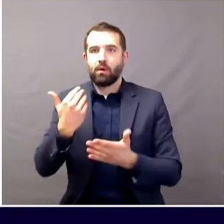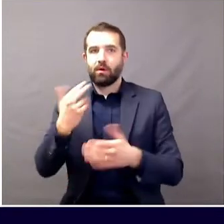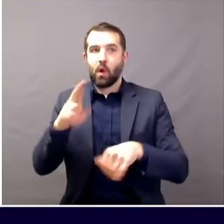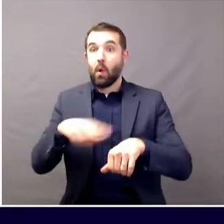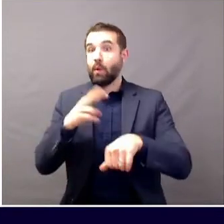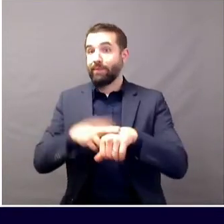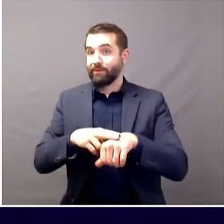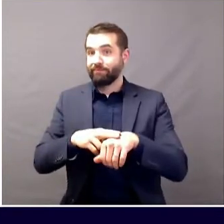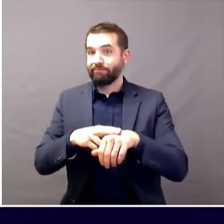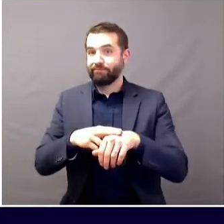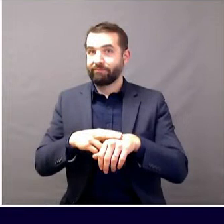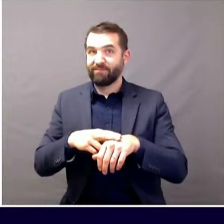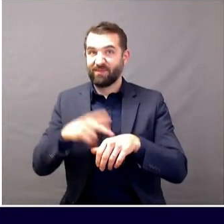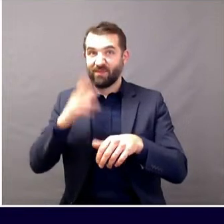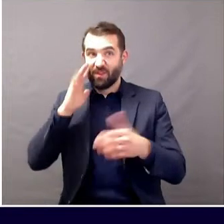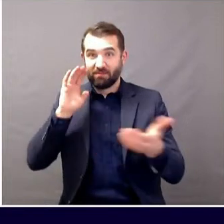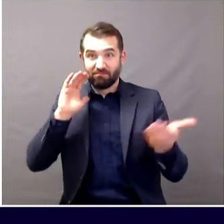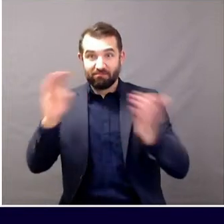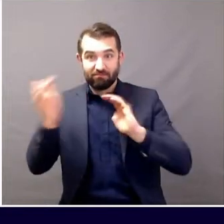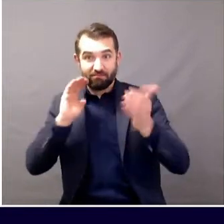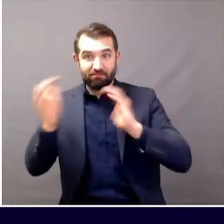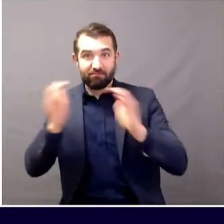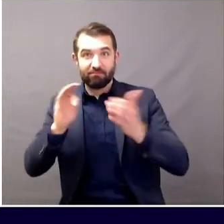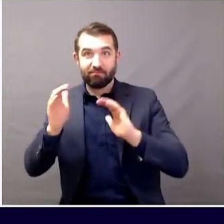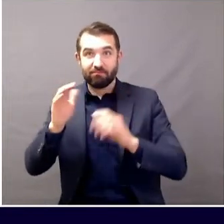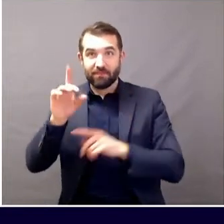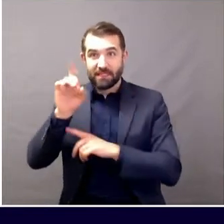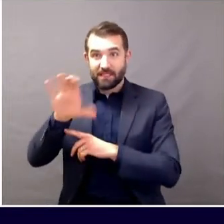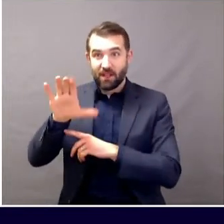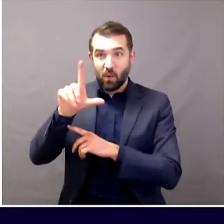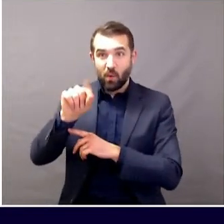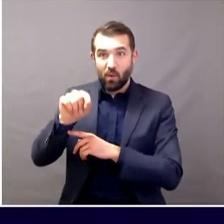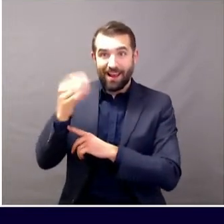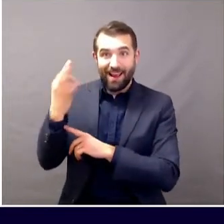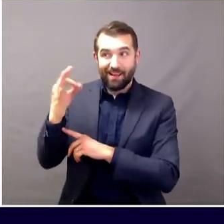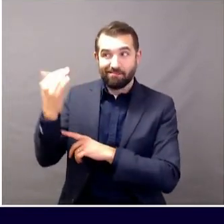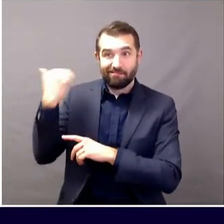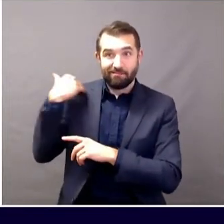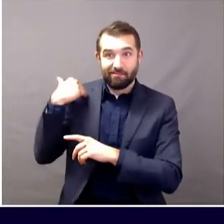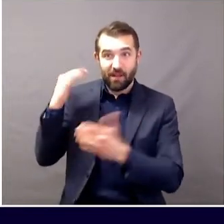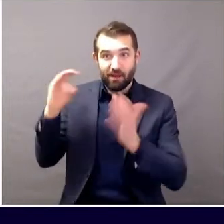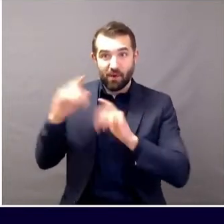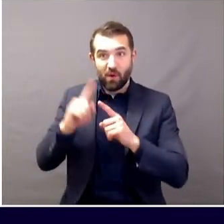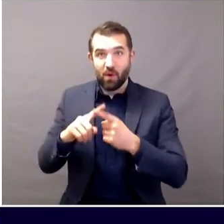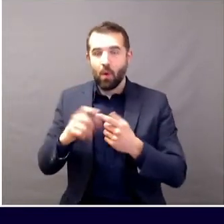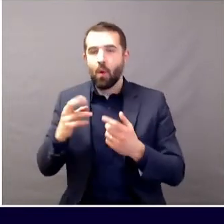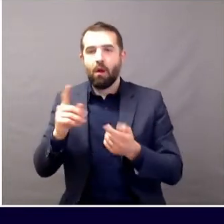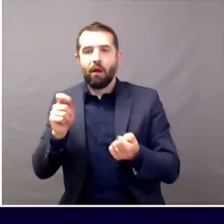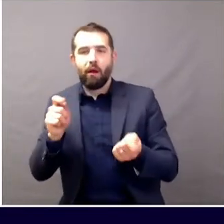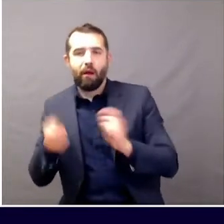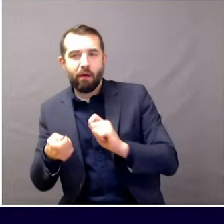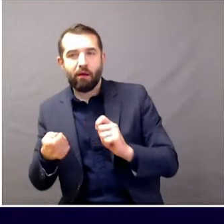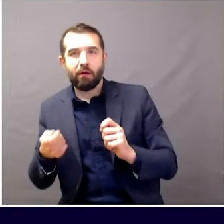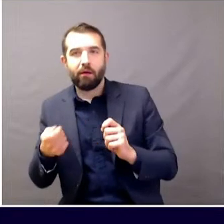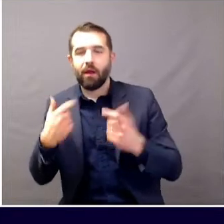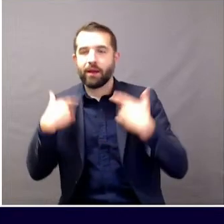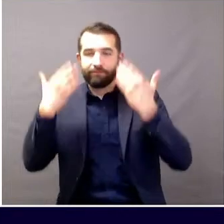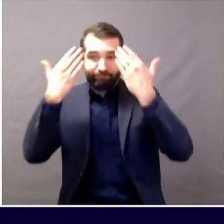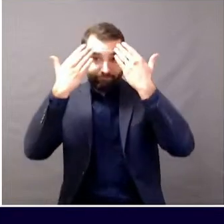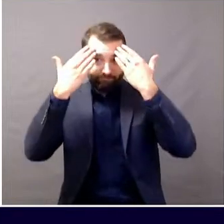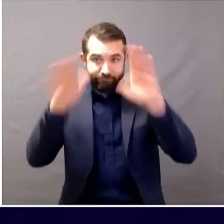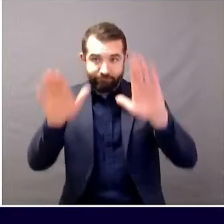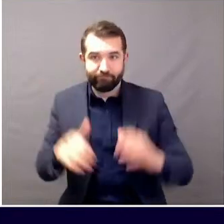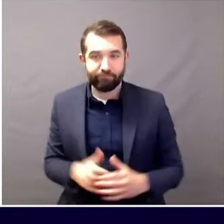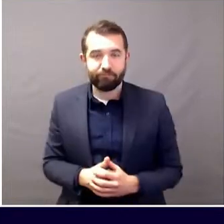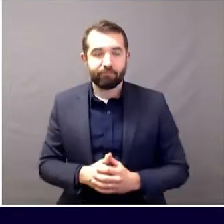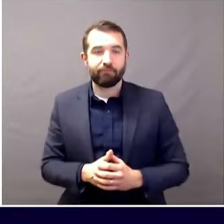a year ago in December 2019, or whether it will be some modified form. There is a notion out there that the